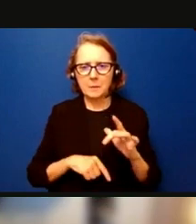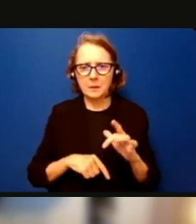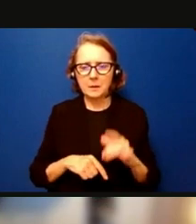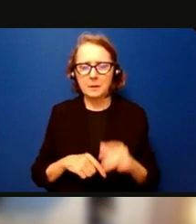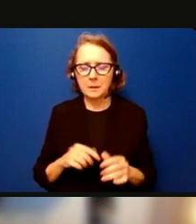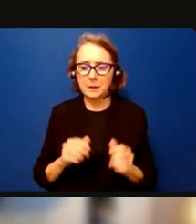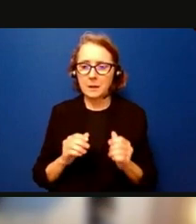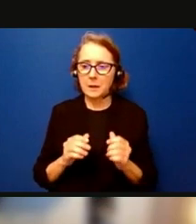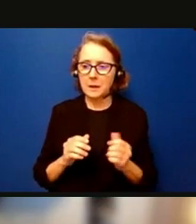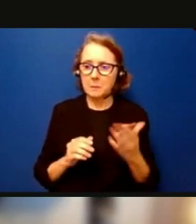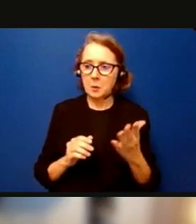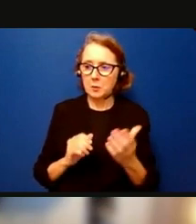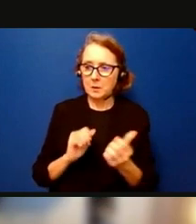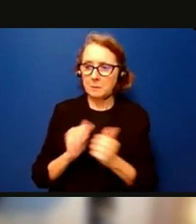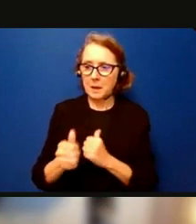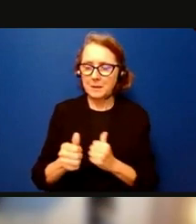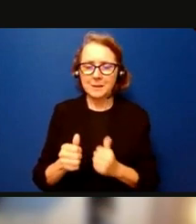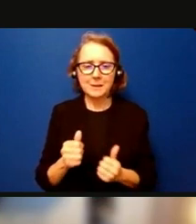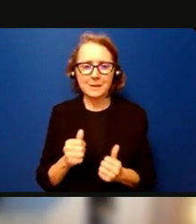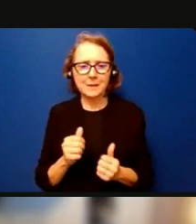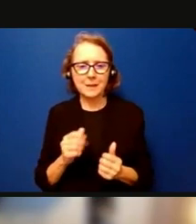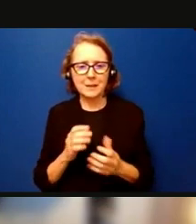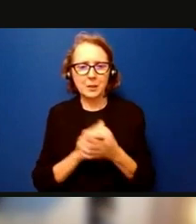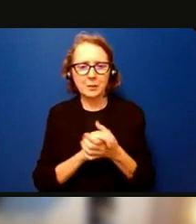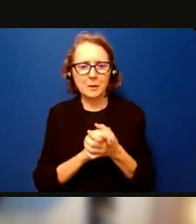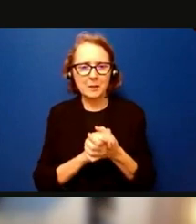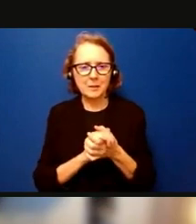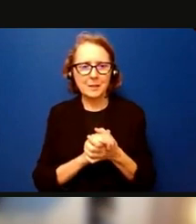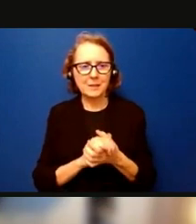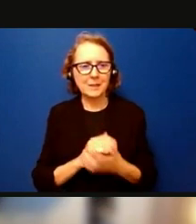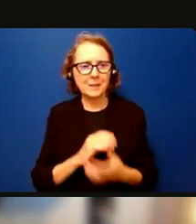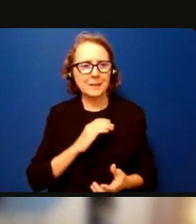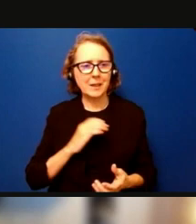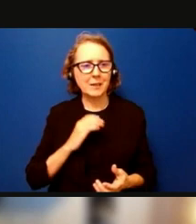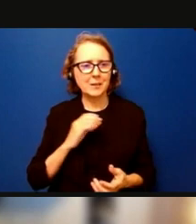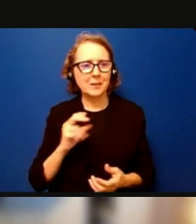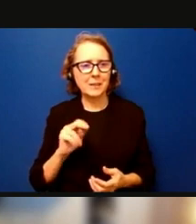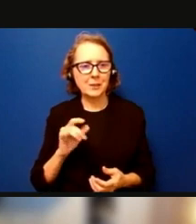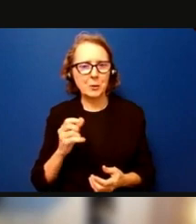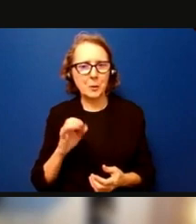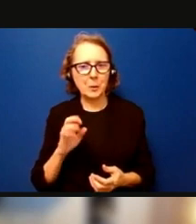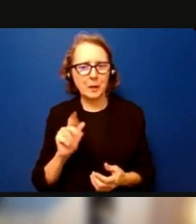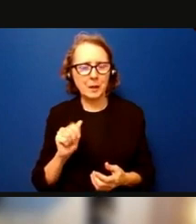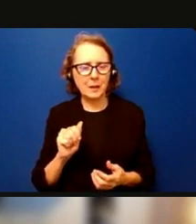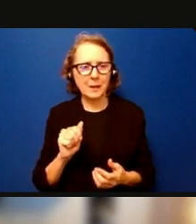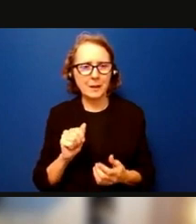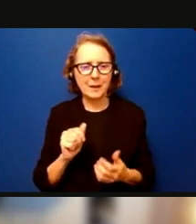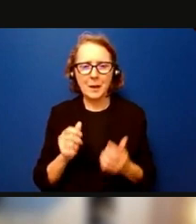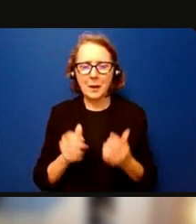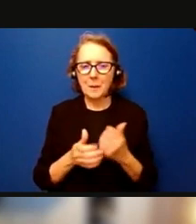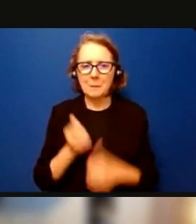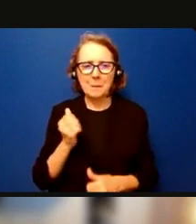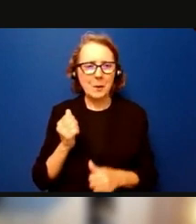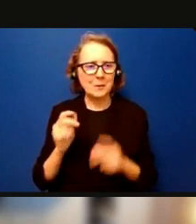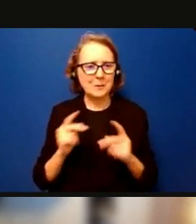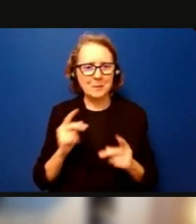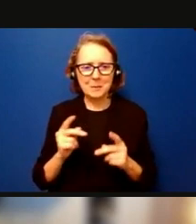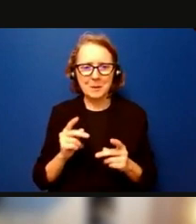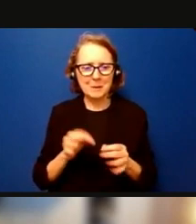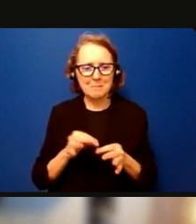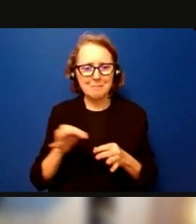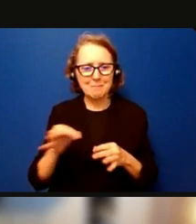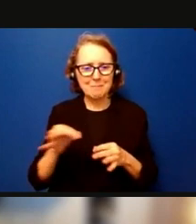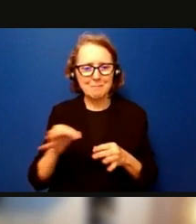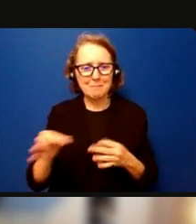Motion passes. Congratulations, Councilor Nishioka. Most councilors go a few meetings before they make the first motion and get it passed. So good job, right out of the